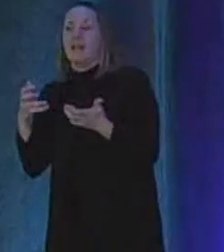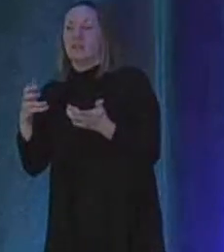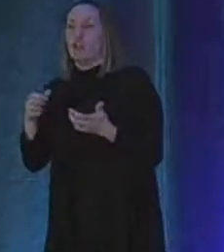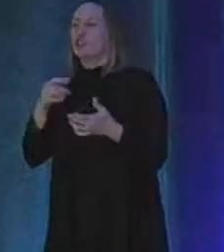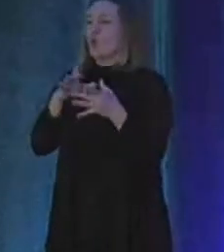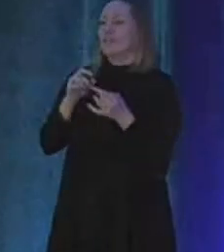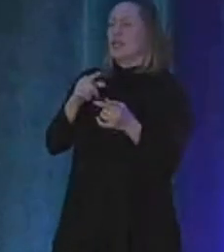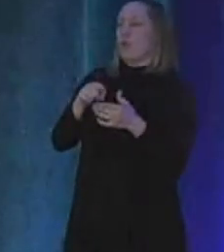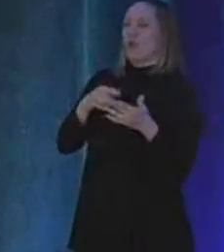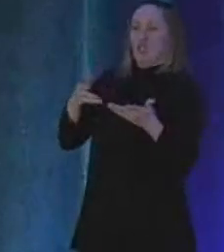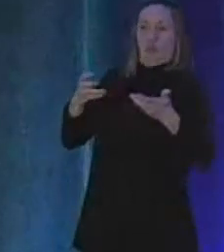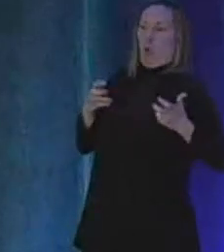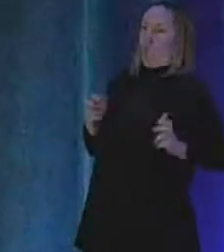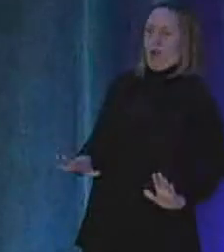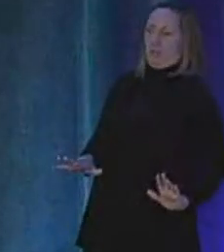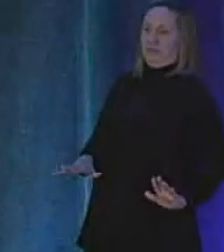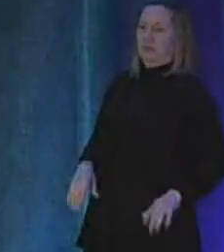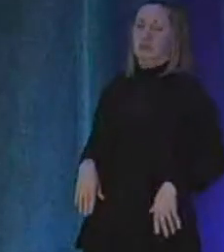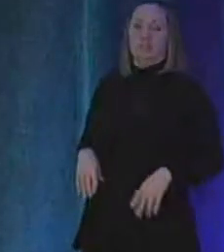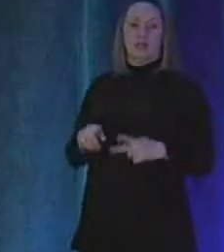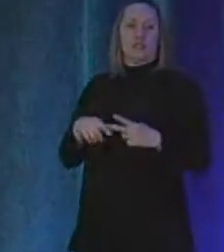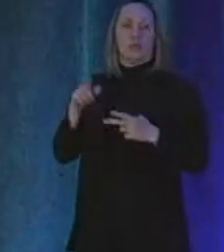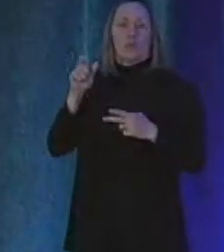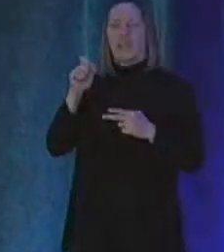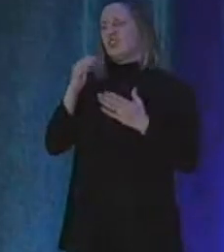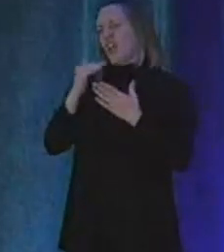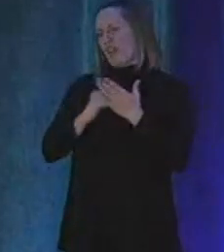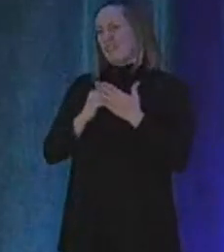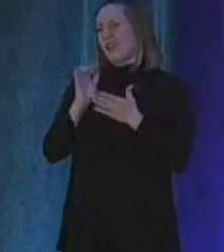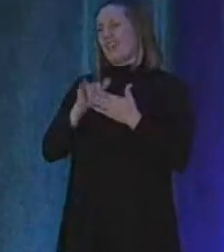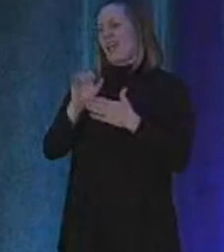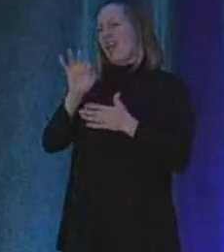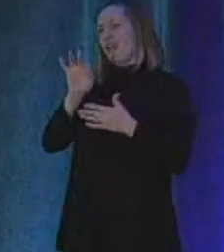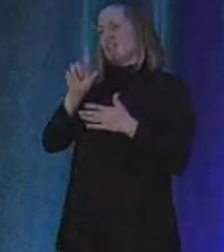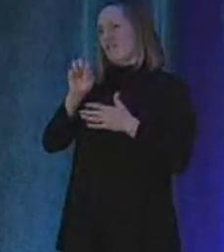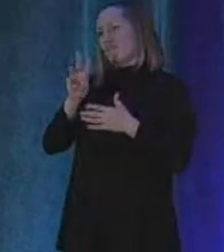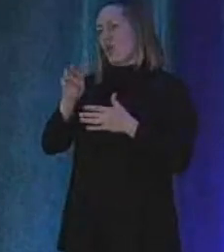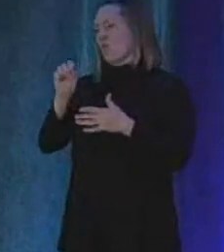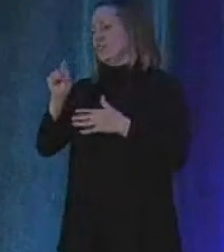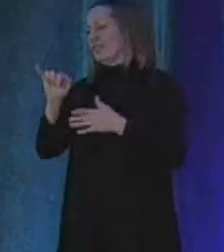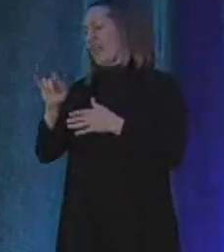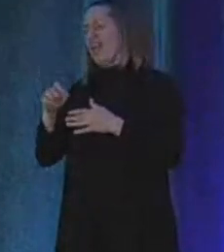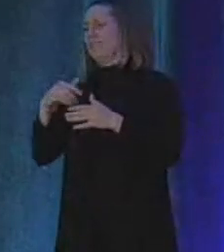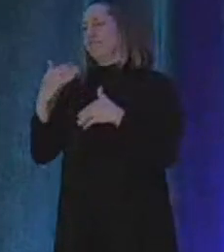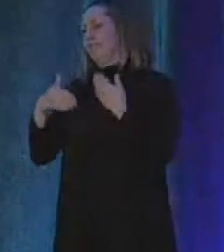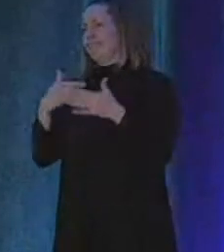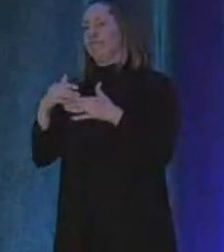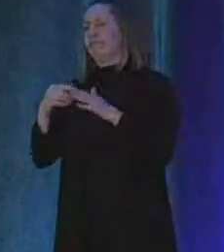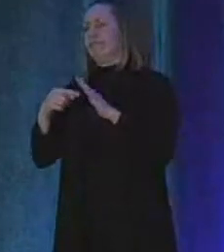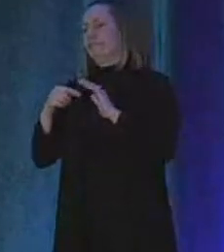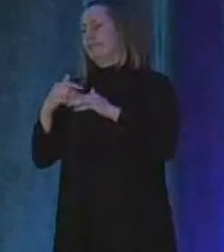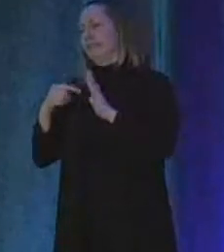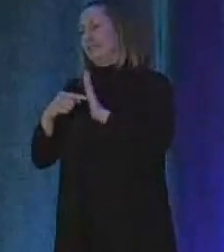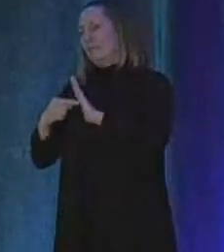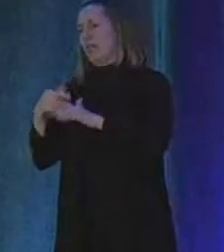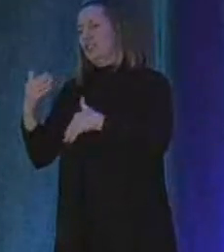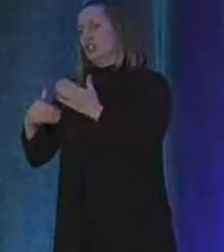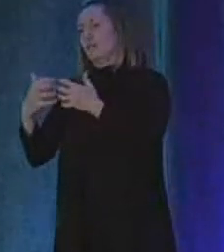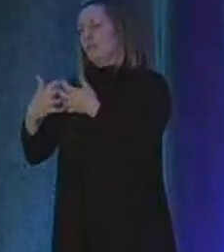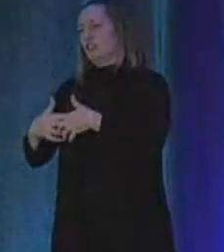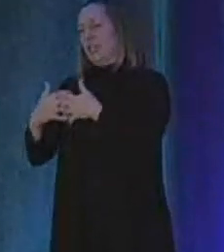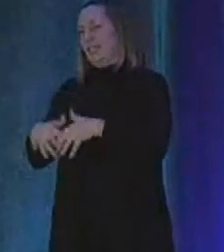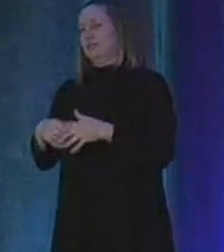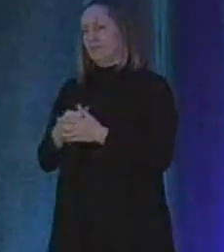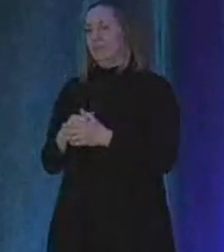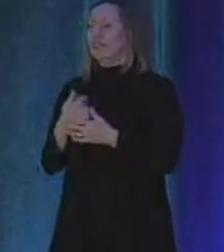So that's checklisting. That's kind of our flow state simulation machine. And so now we've established the sort of